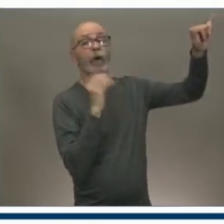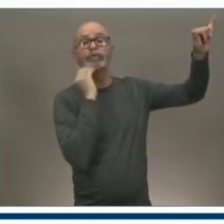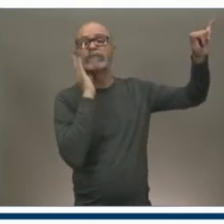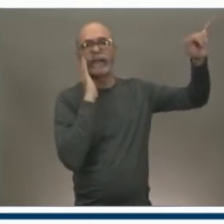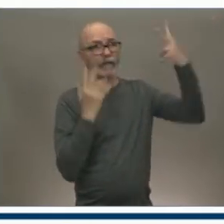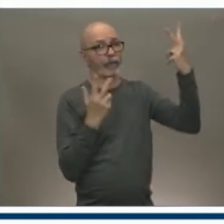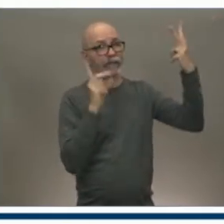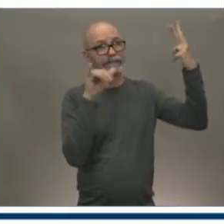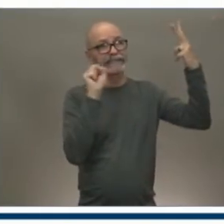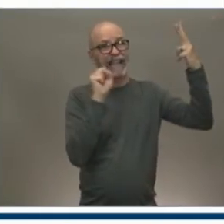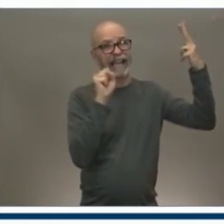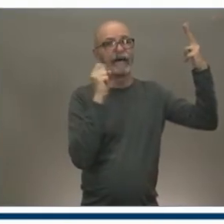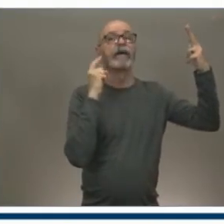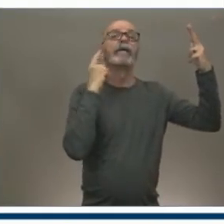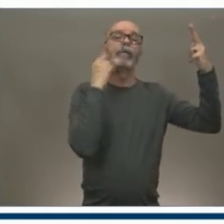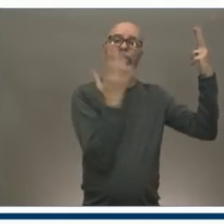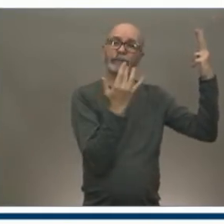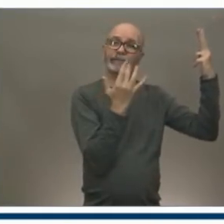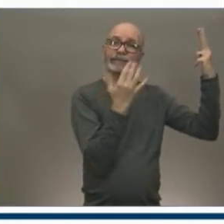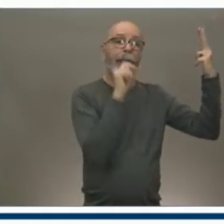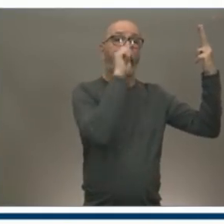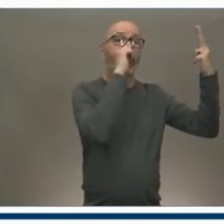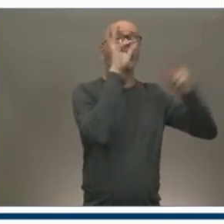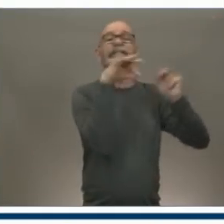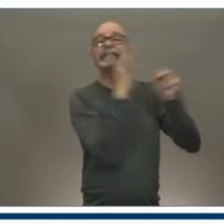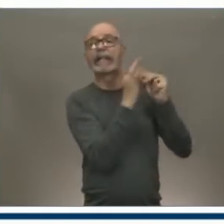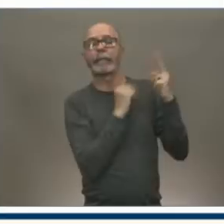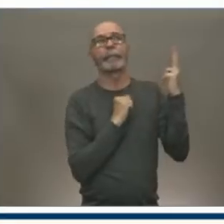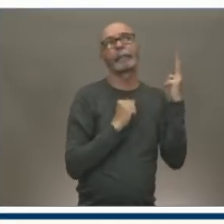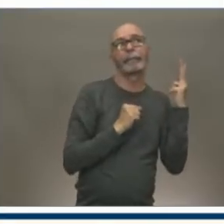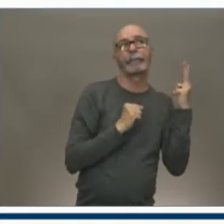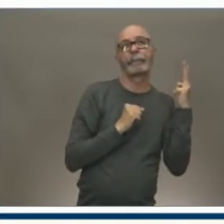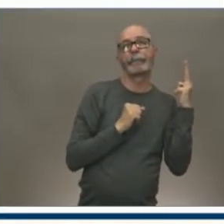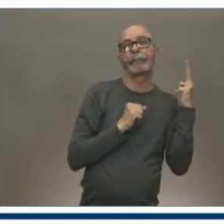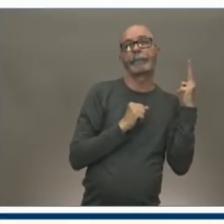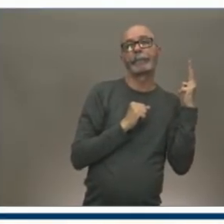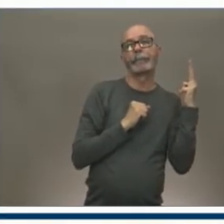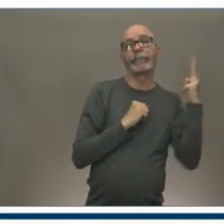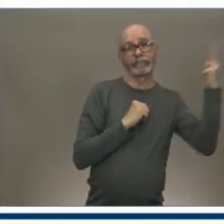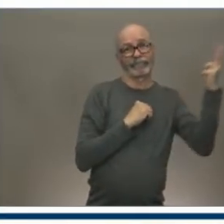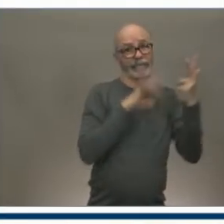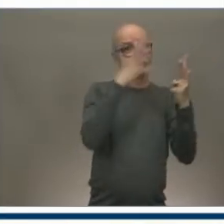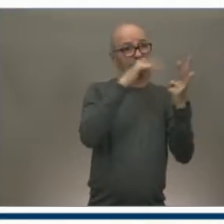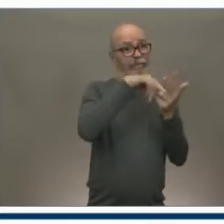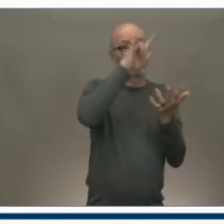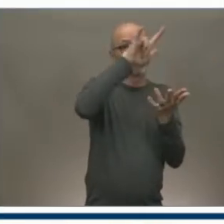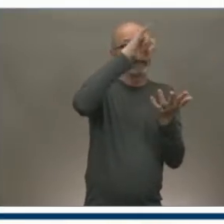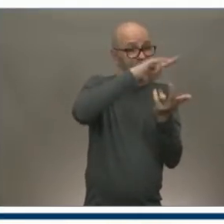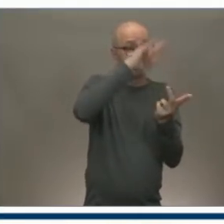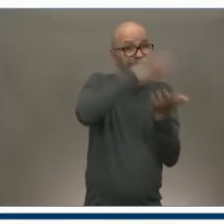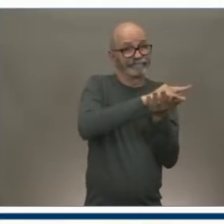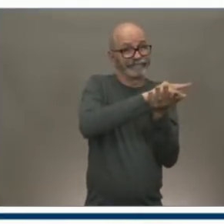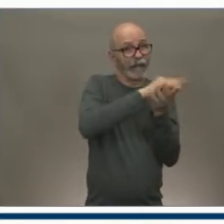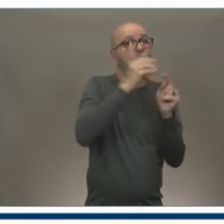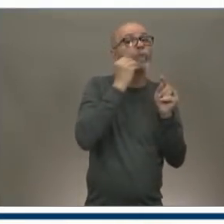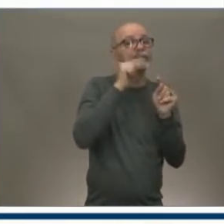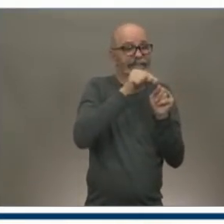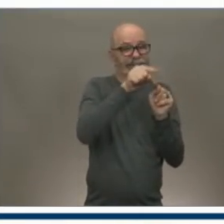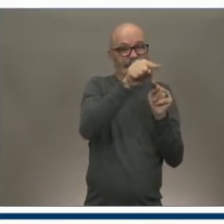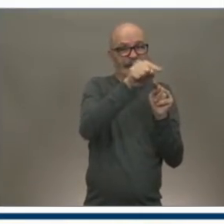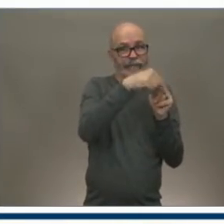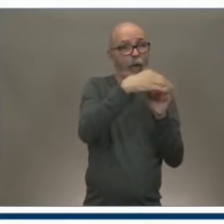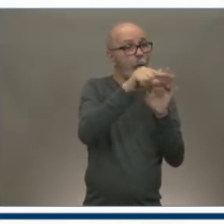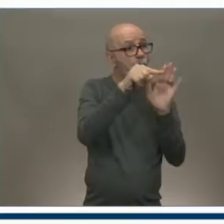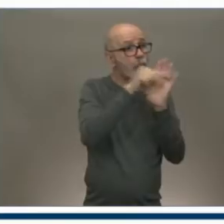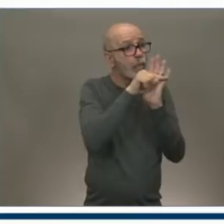of their 14 days, it has to be in the city in a hotel where they arrived. If they're negative, they get to move on, but they still